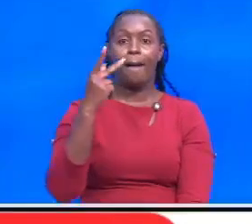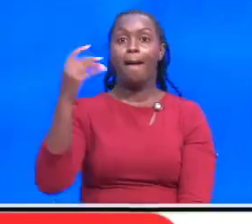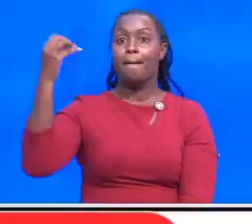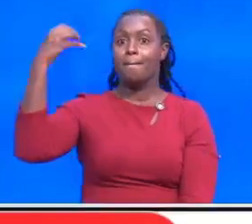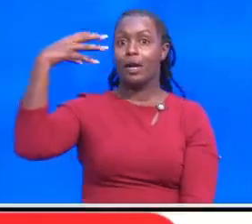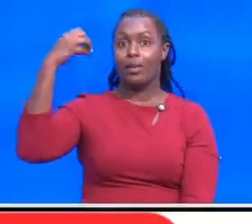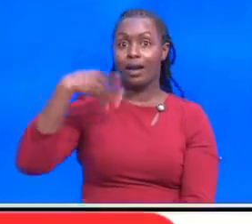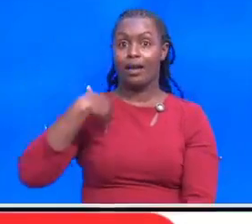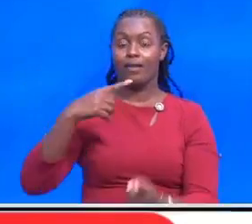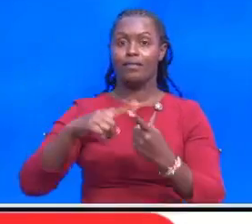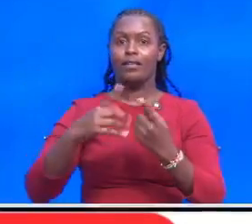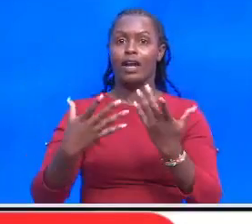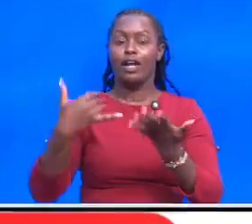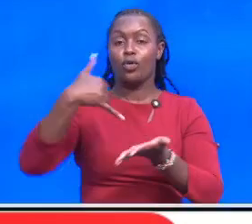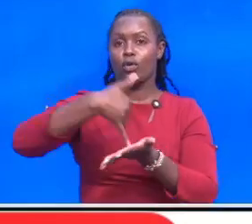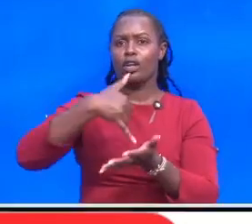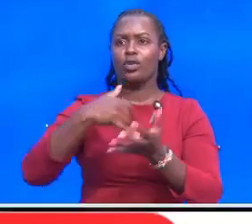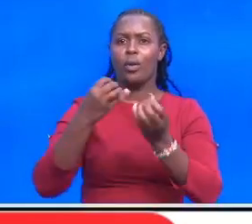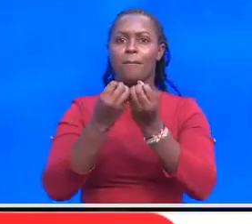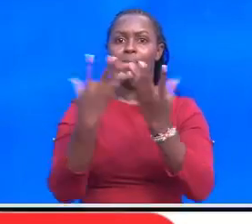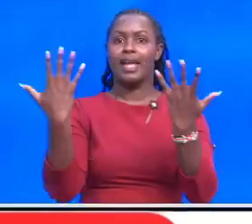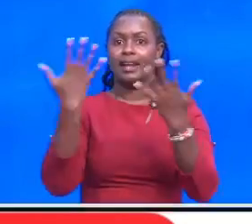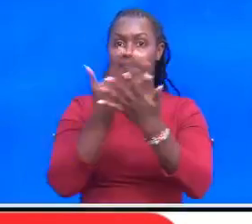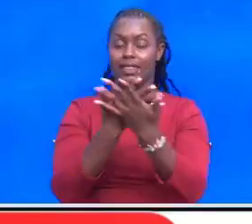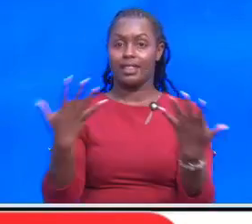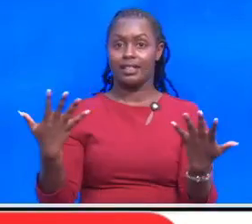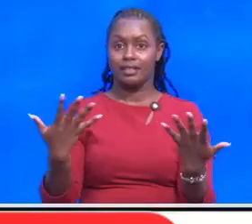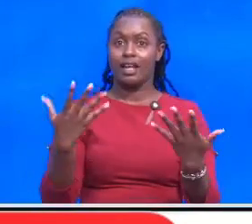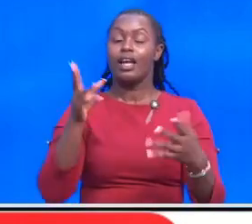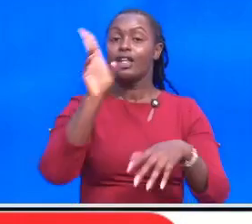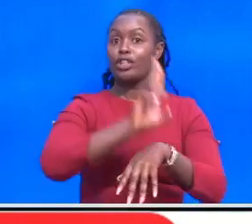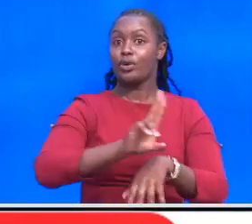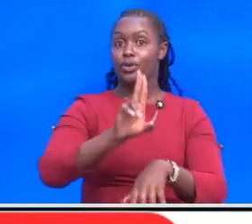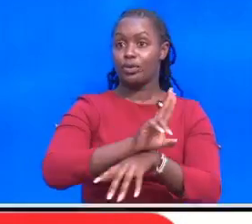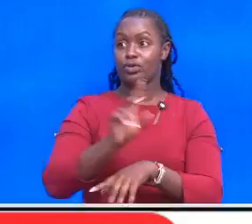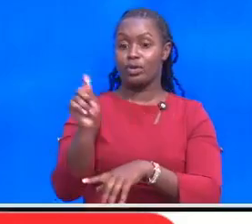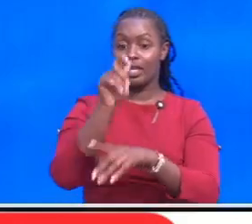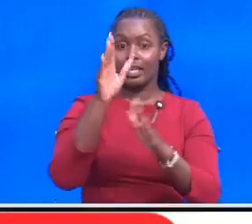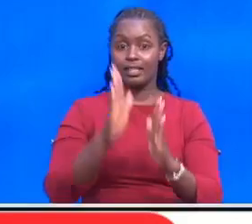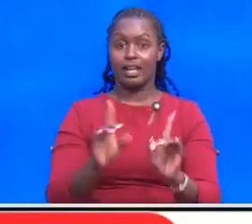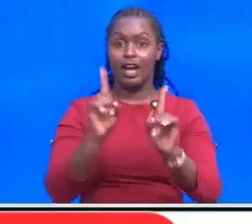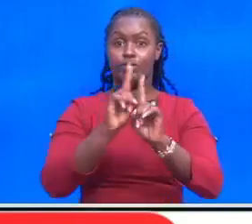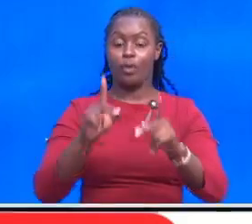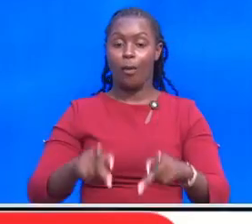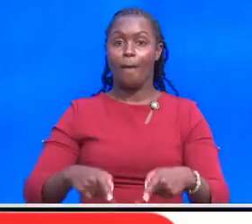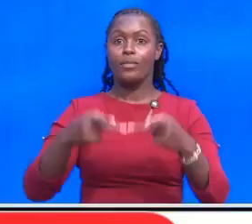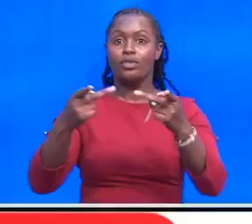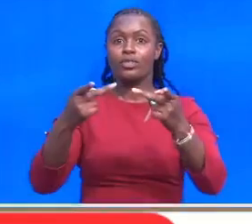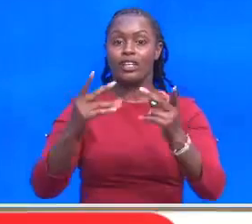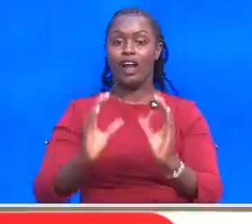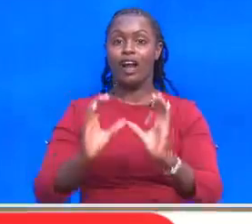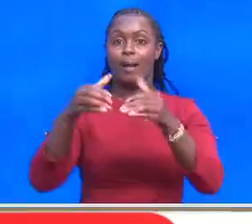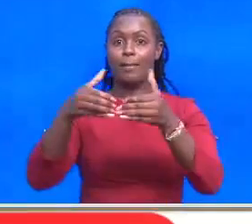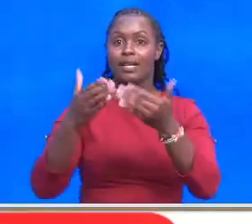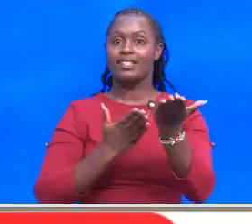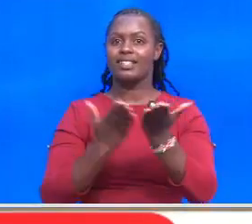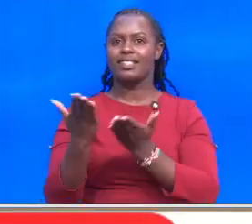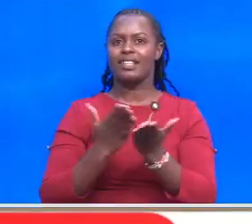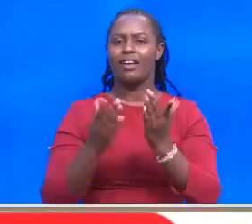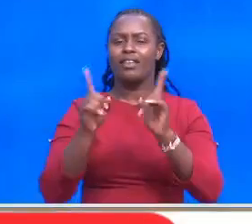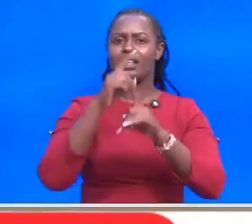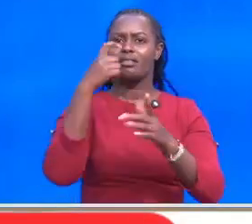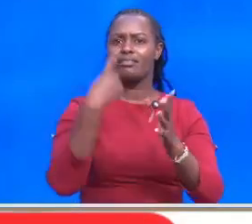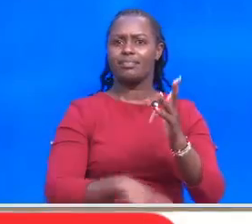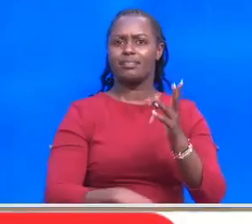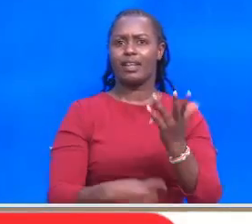among many other things, the consumption habits of Kenyans and power-producing companies, whose service charges trickles